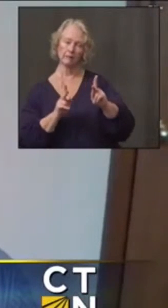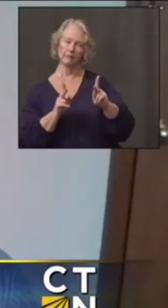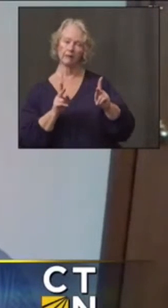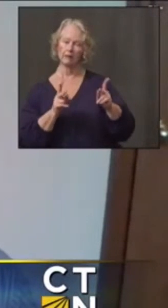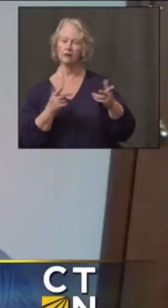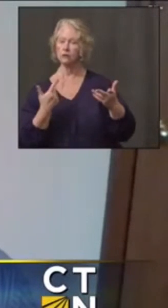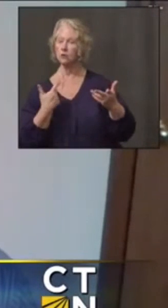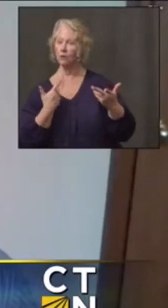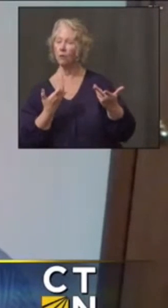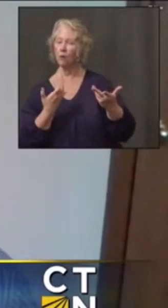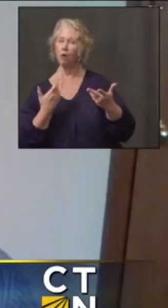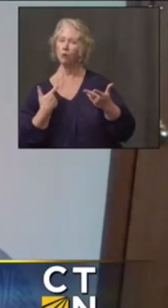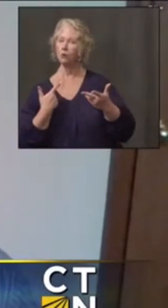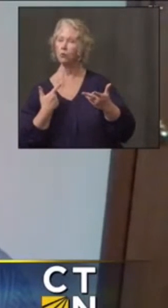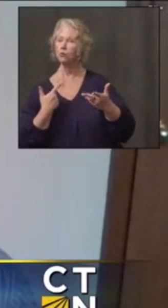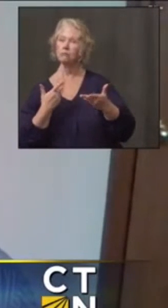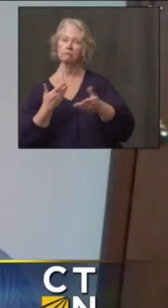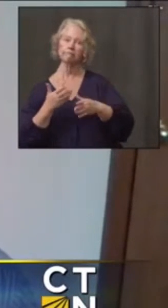thing.